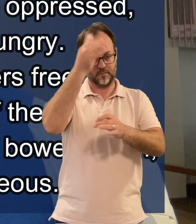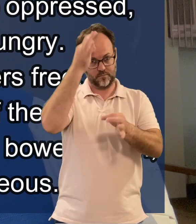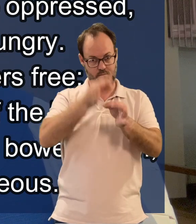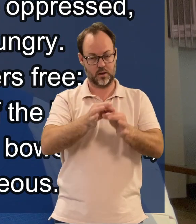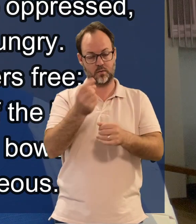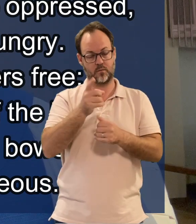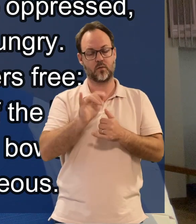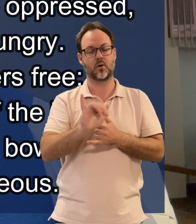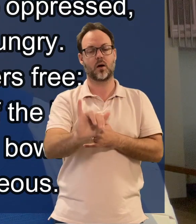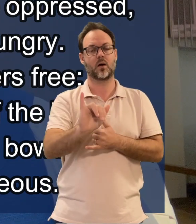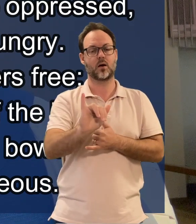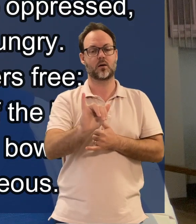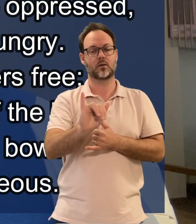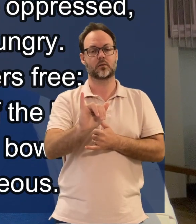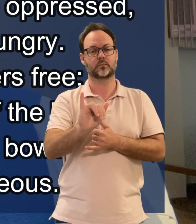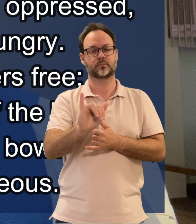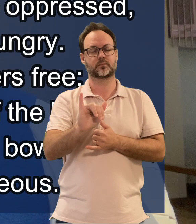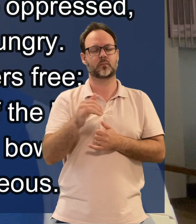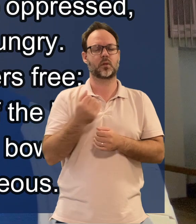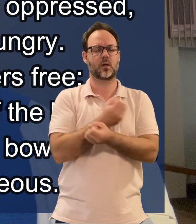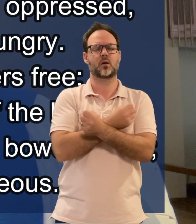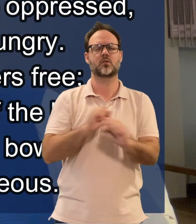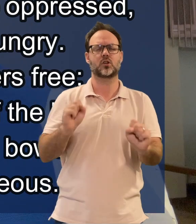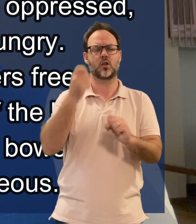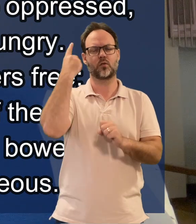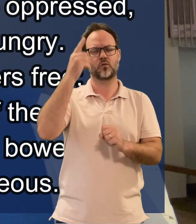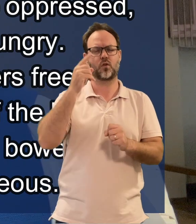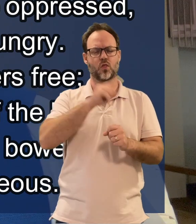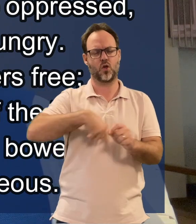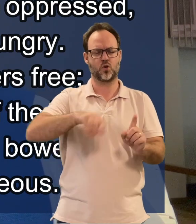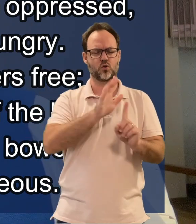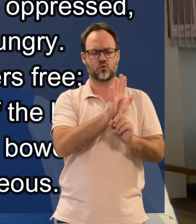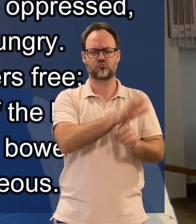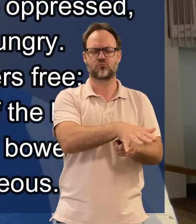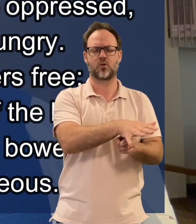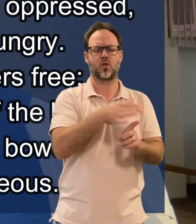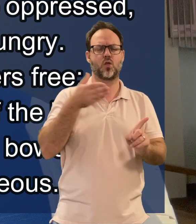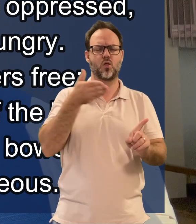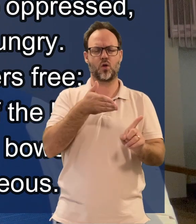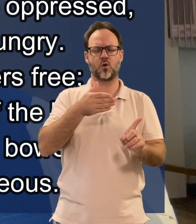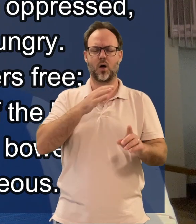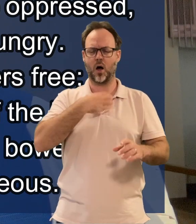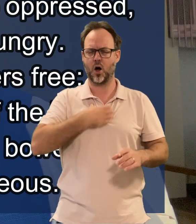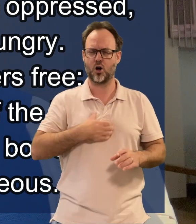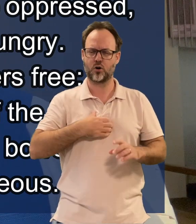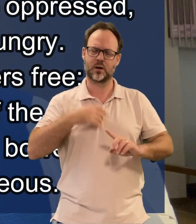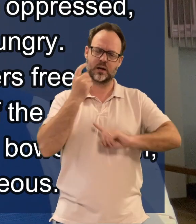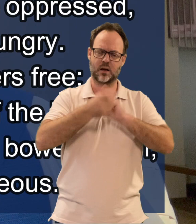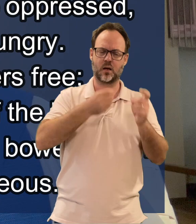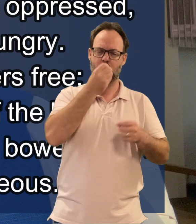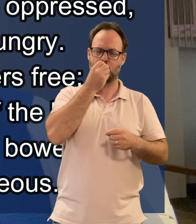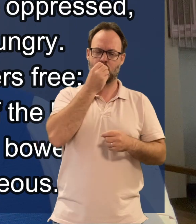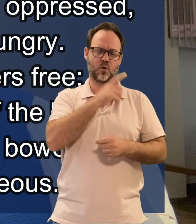faith forever, who executes justice for the oppressed and gives food to the hungry. The Lord sets